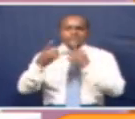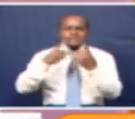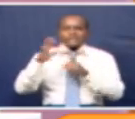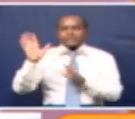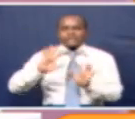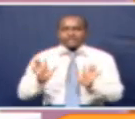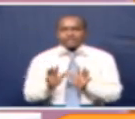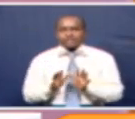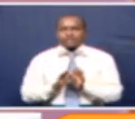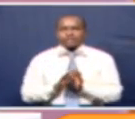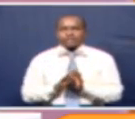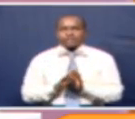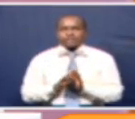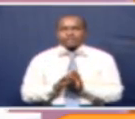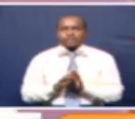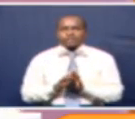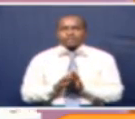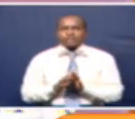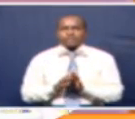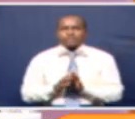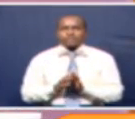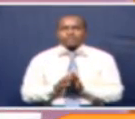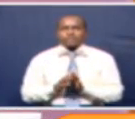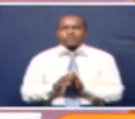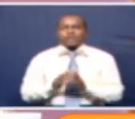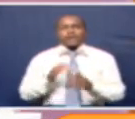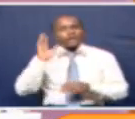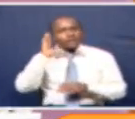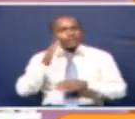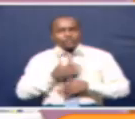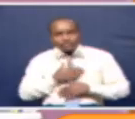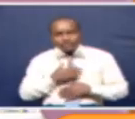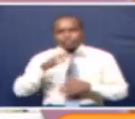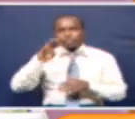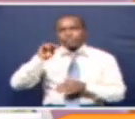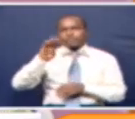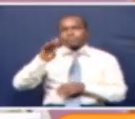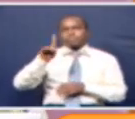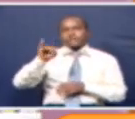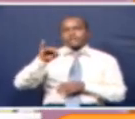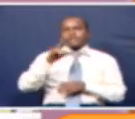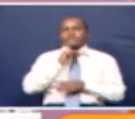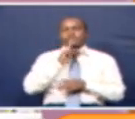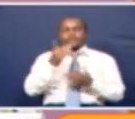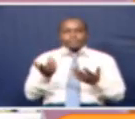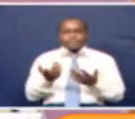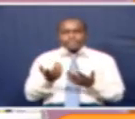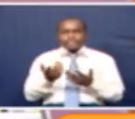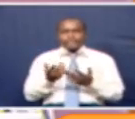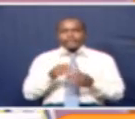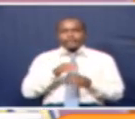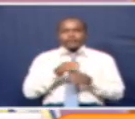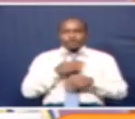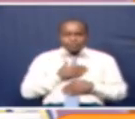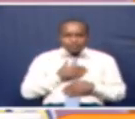you know, with all the insults. You know, I heard Honorable Mbandi saying that Honorable Raila